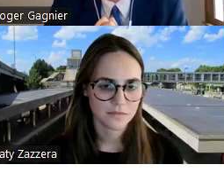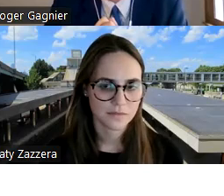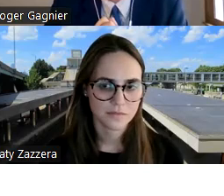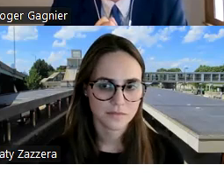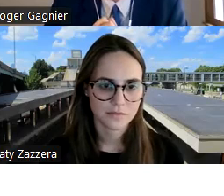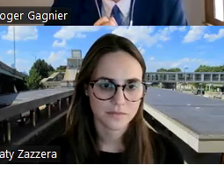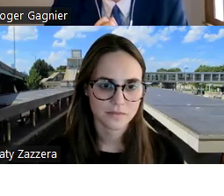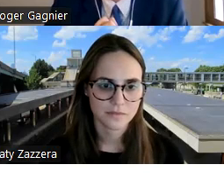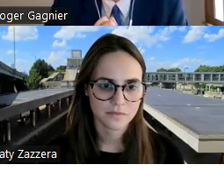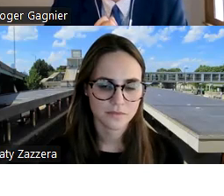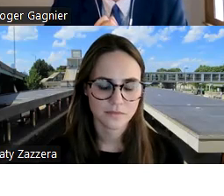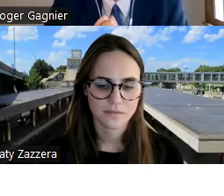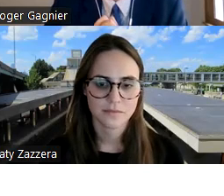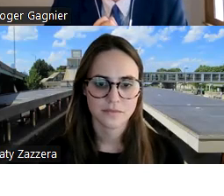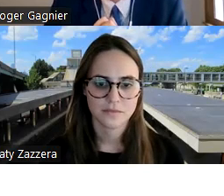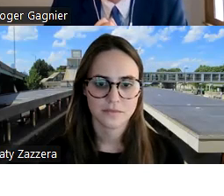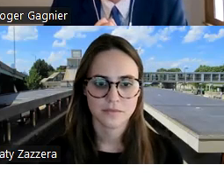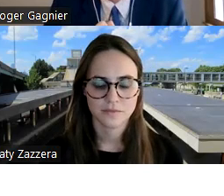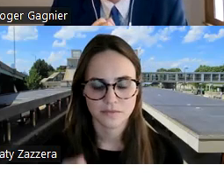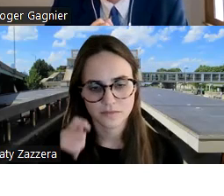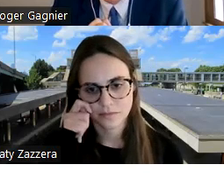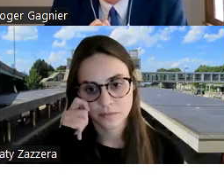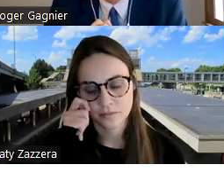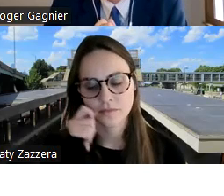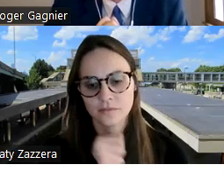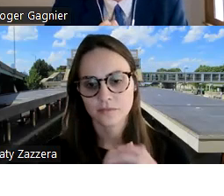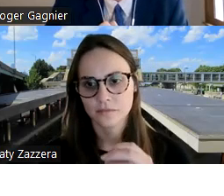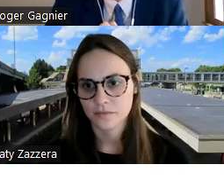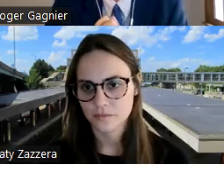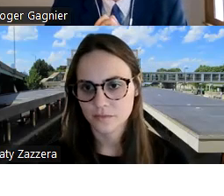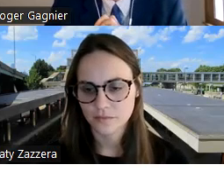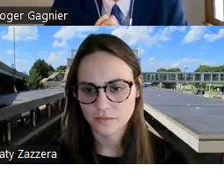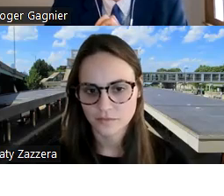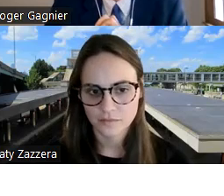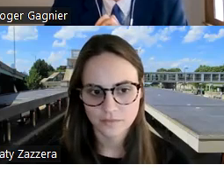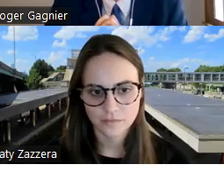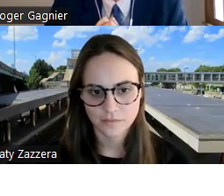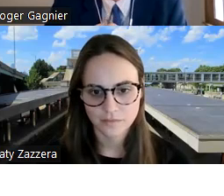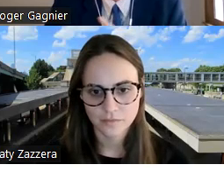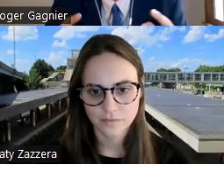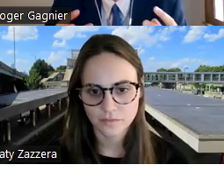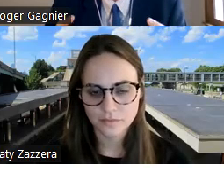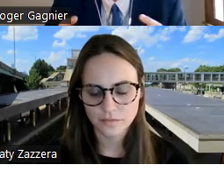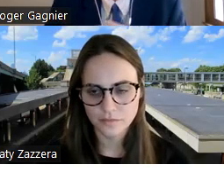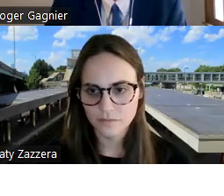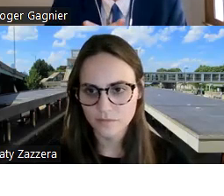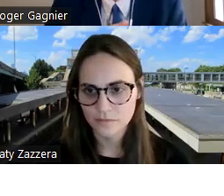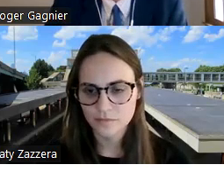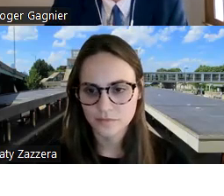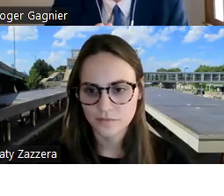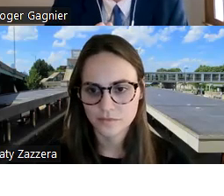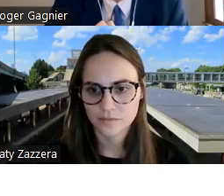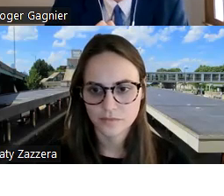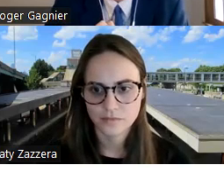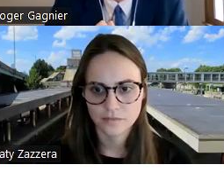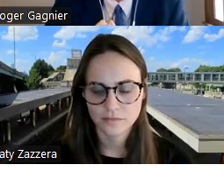Ave or Columbus Street Bridge area, as well as making sure